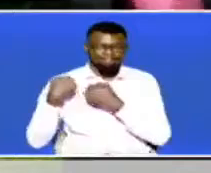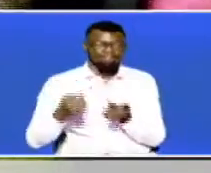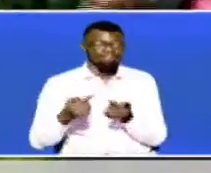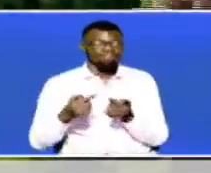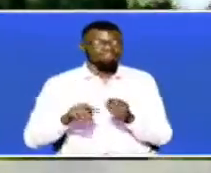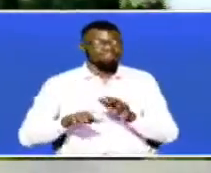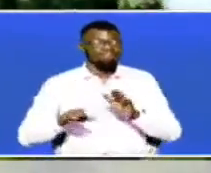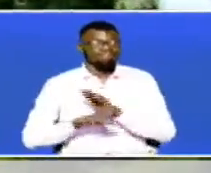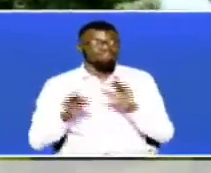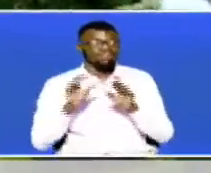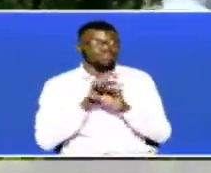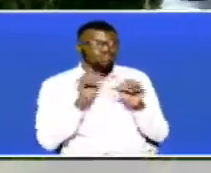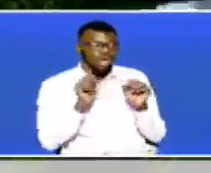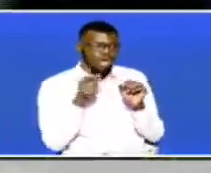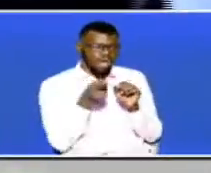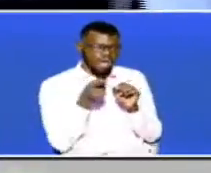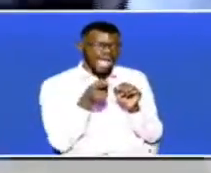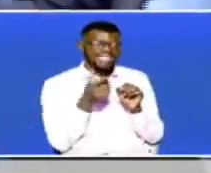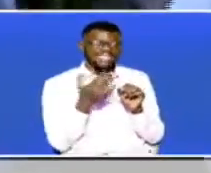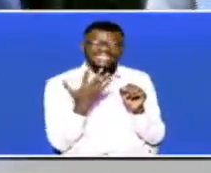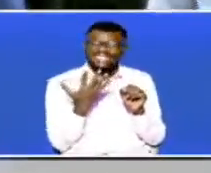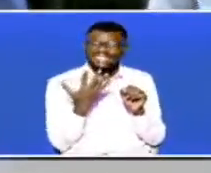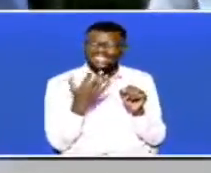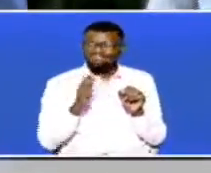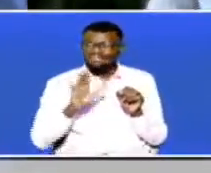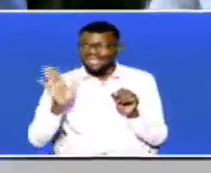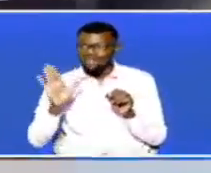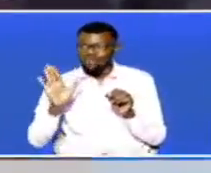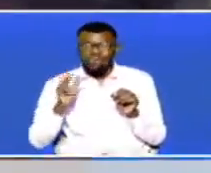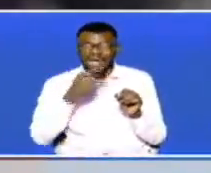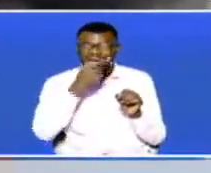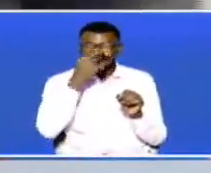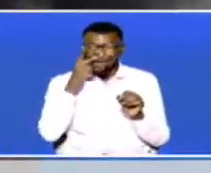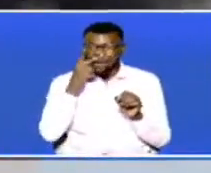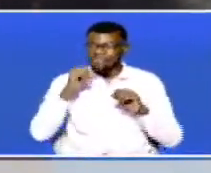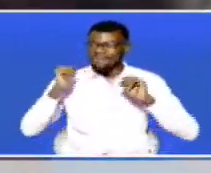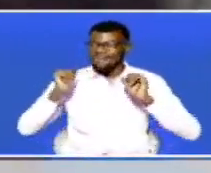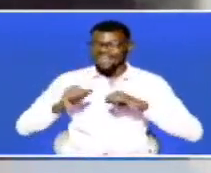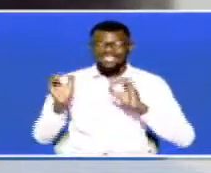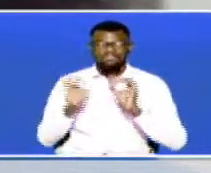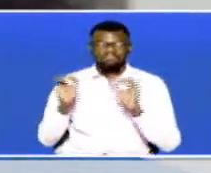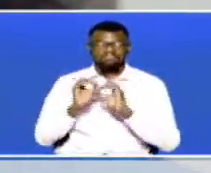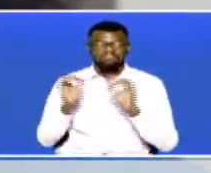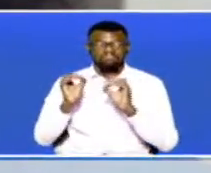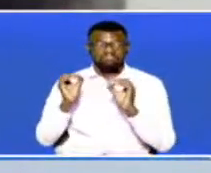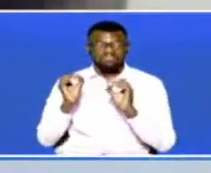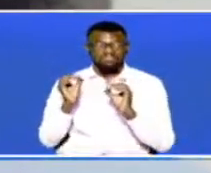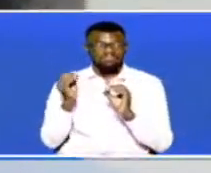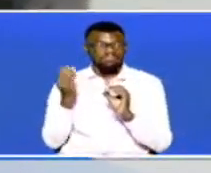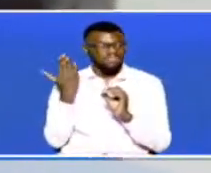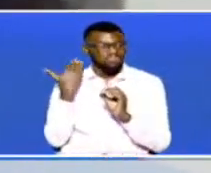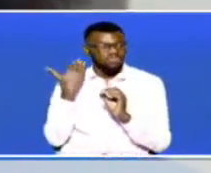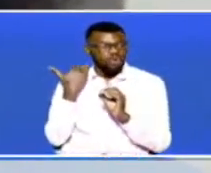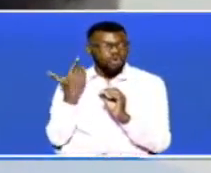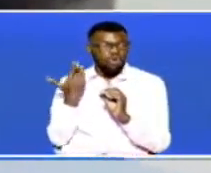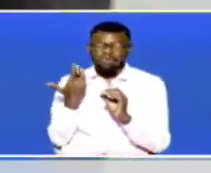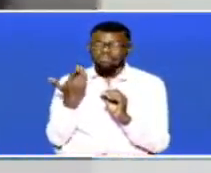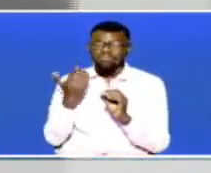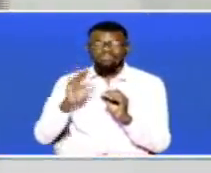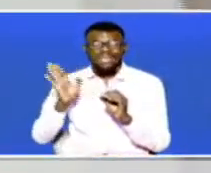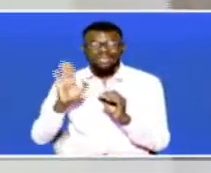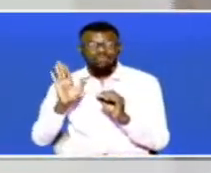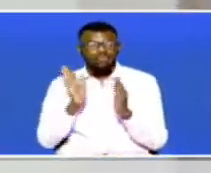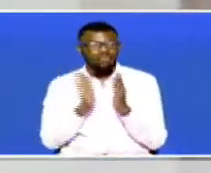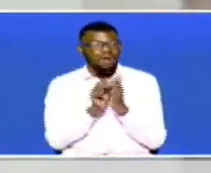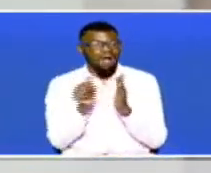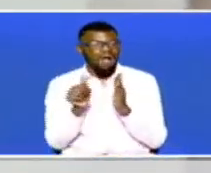mate debate could further strain relations between Ngilu and Kalonzo, who have recently trapped bars after Ngilu and her colleague governors from